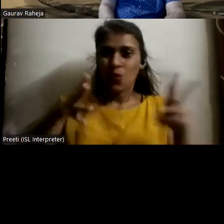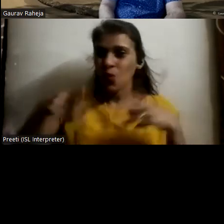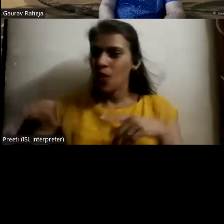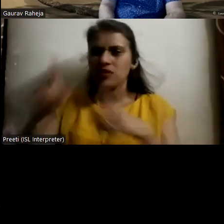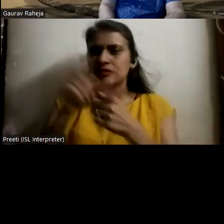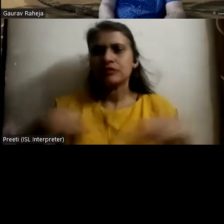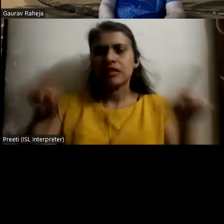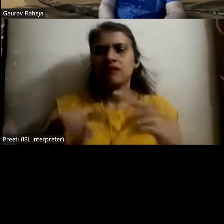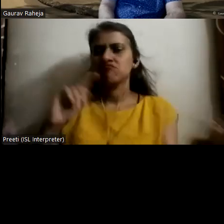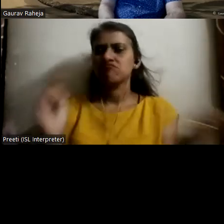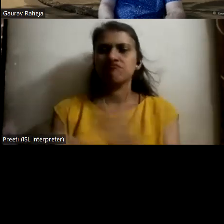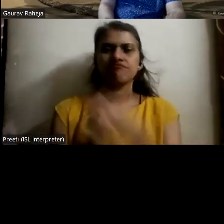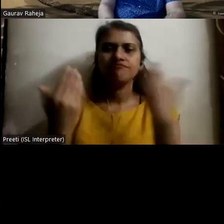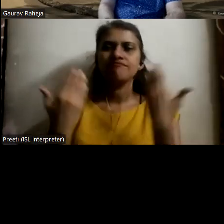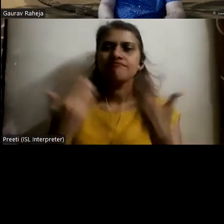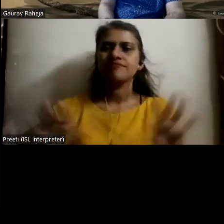universal design.